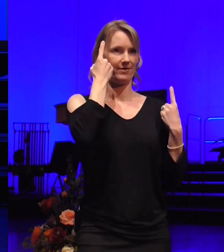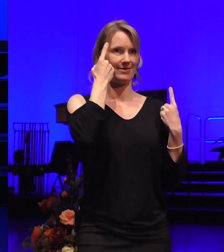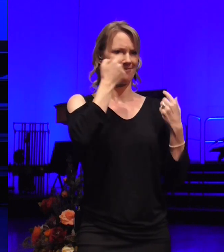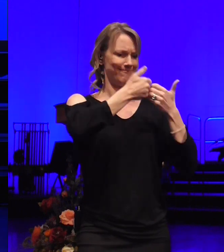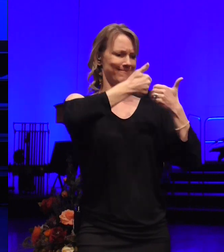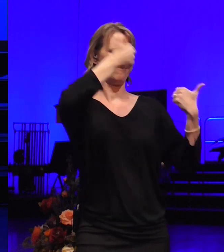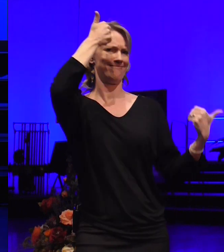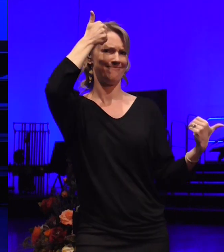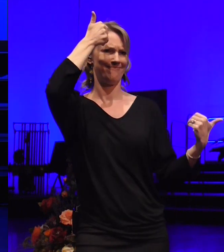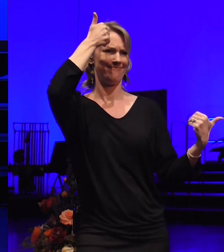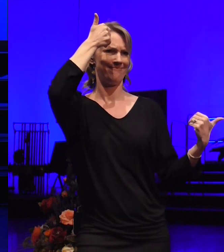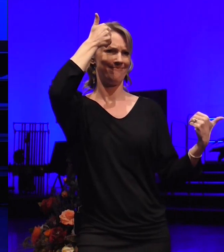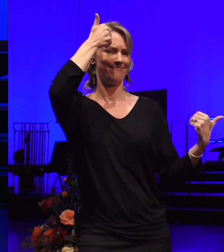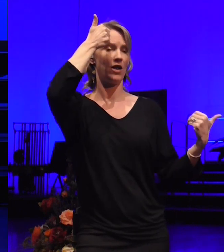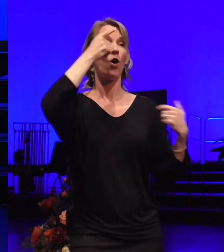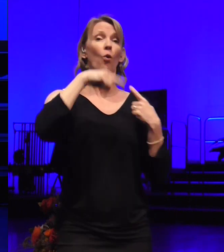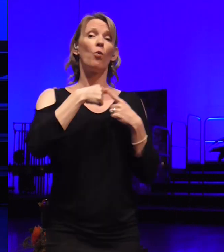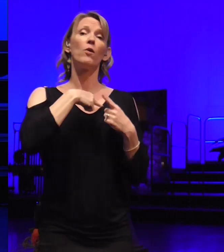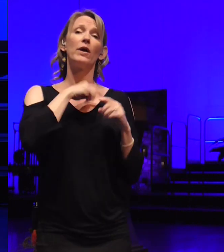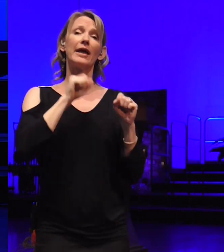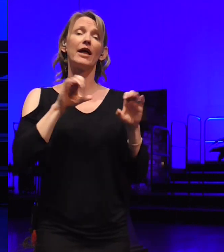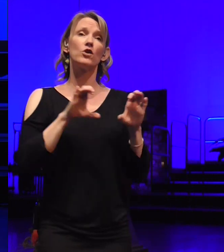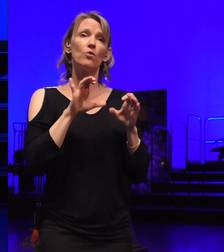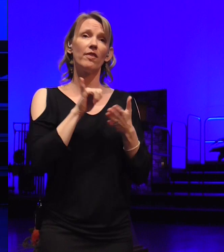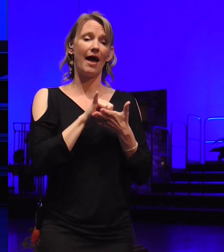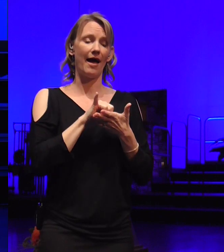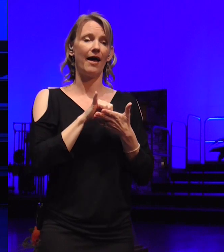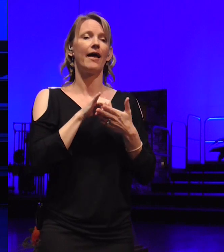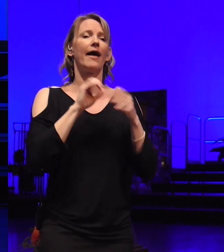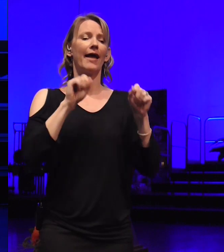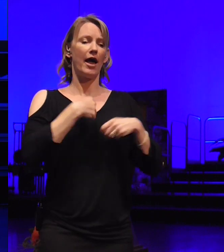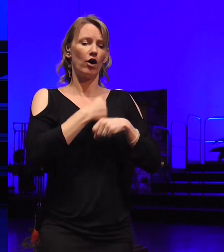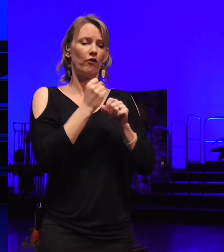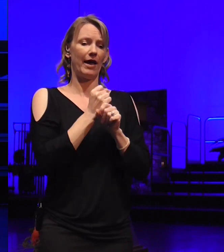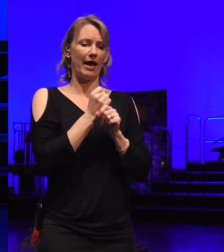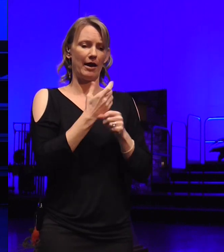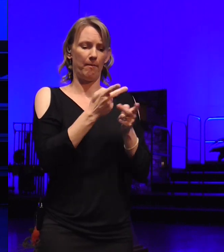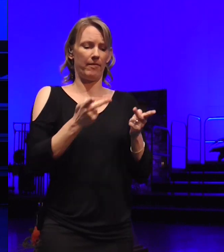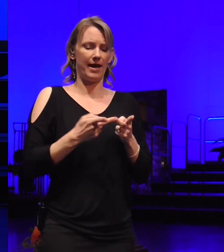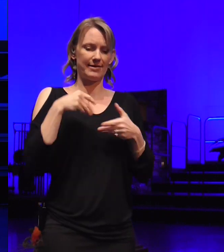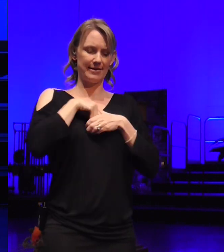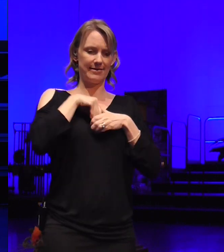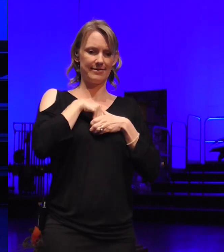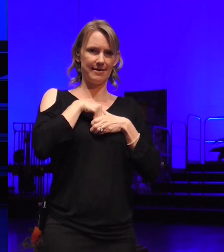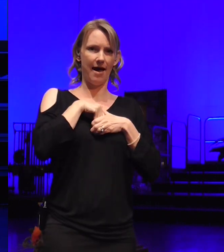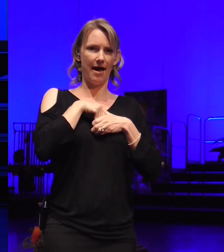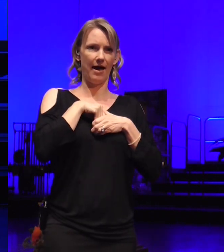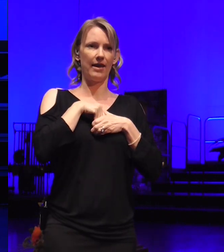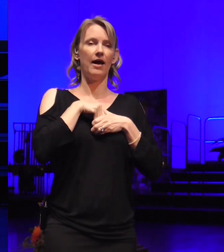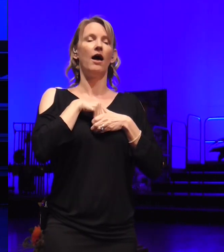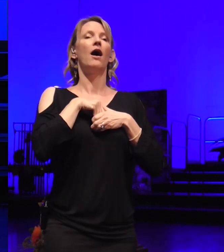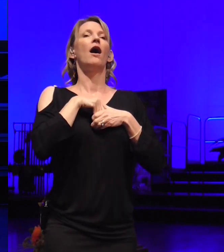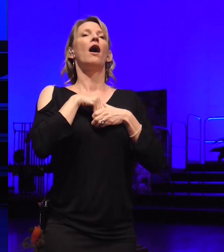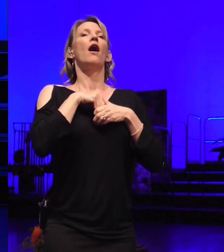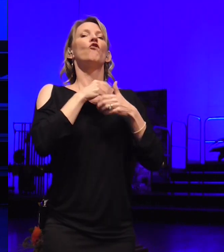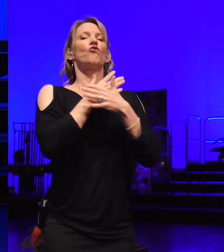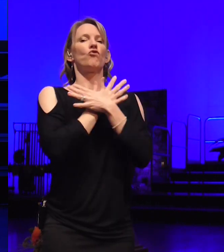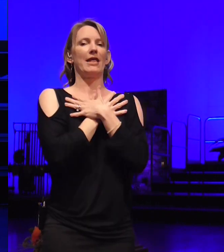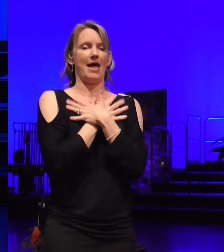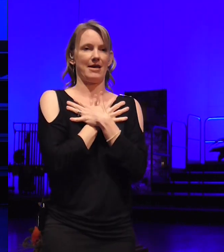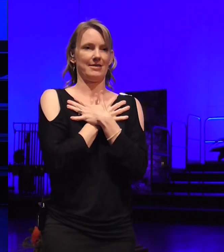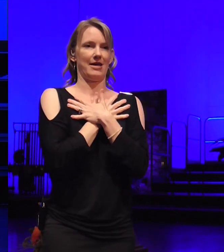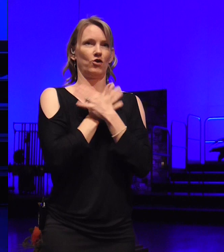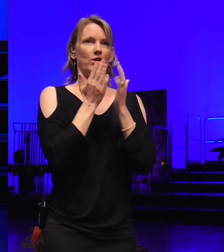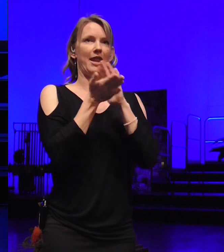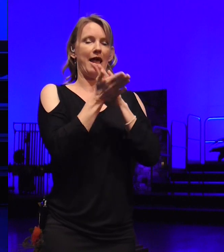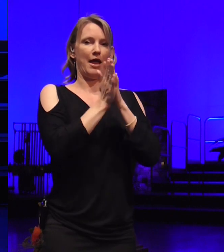do that, we're able to create inside of us a sense of deep relaxation and